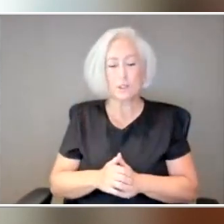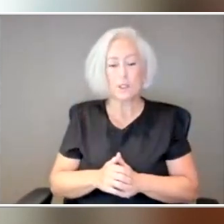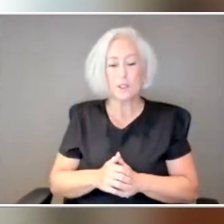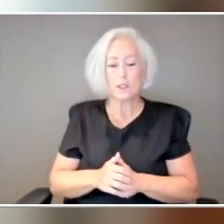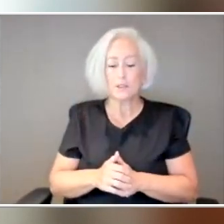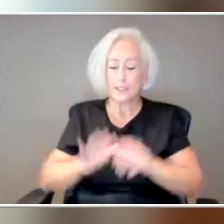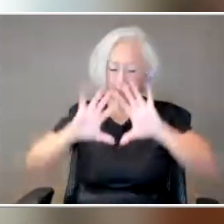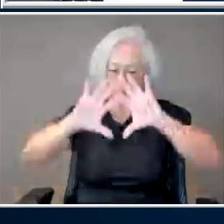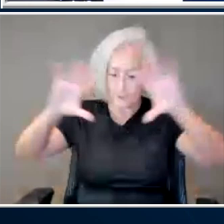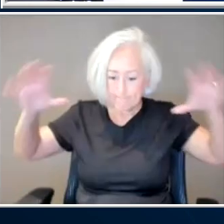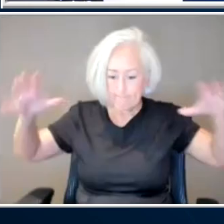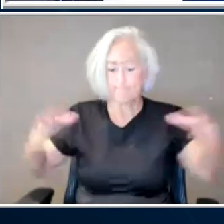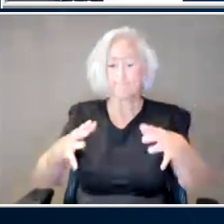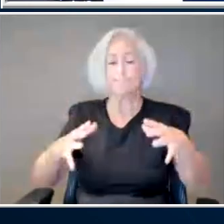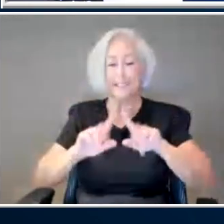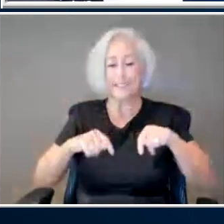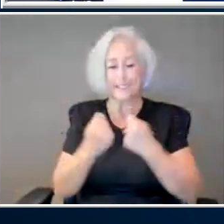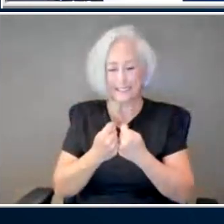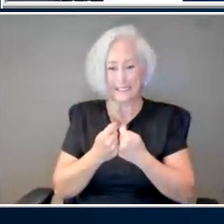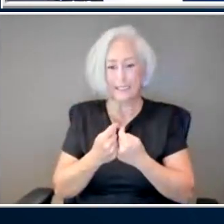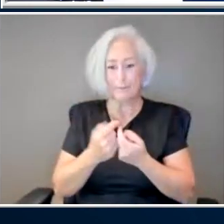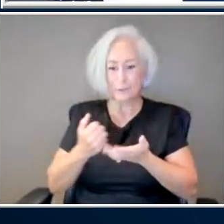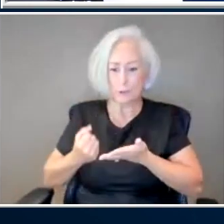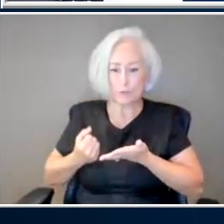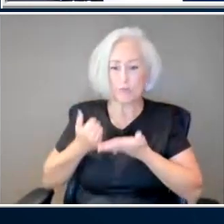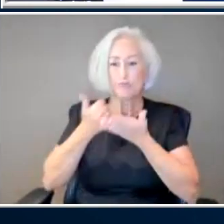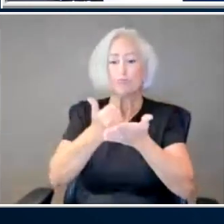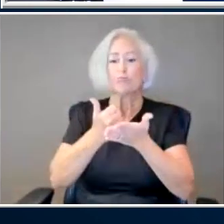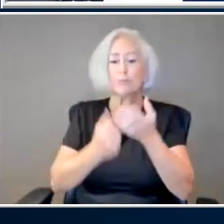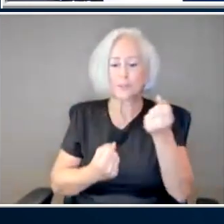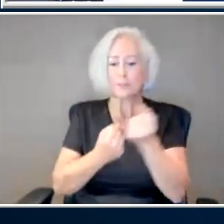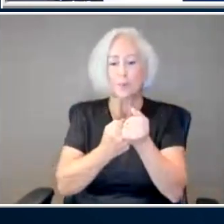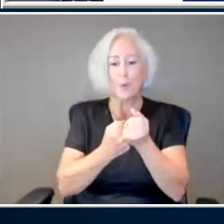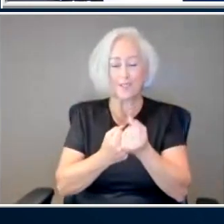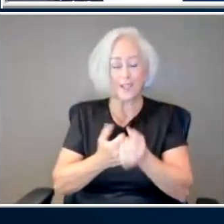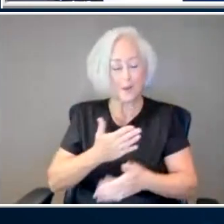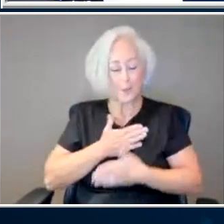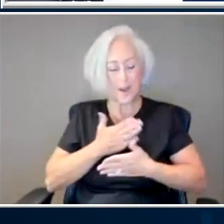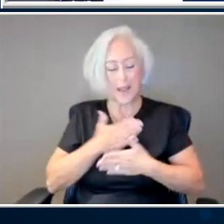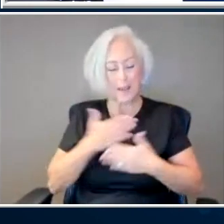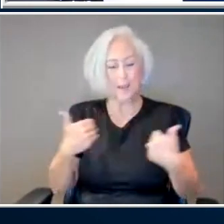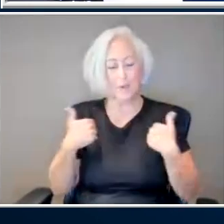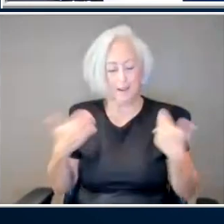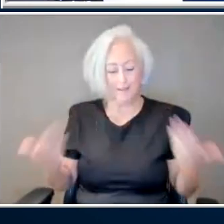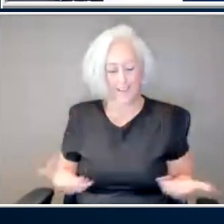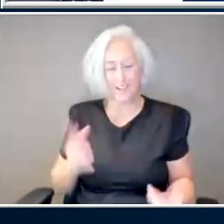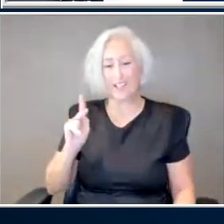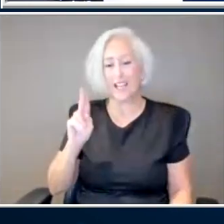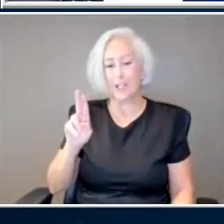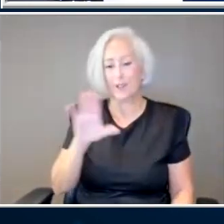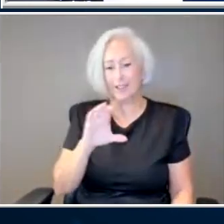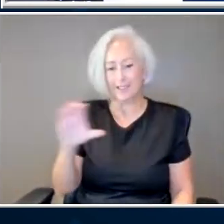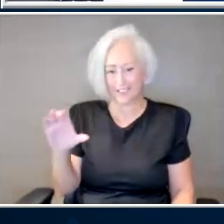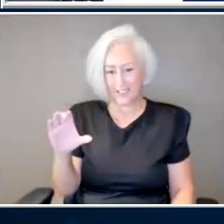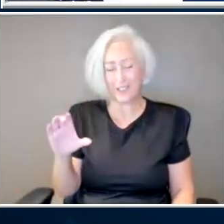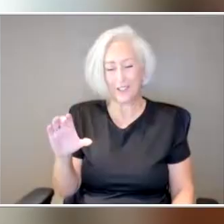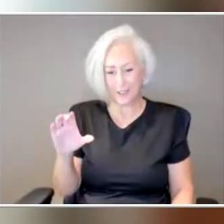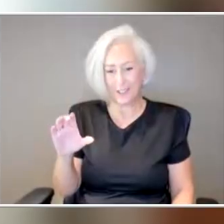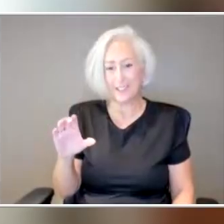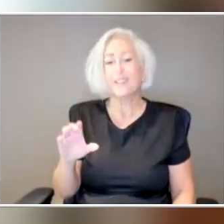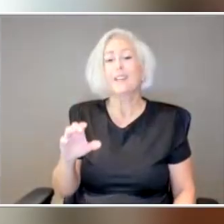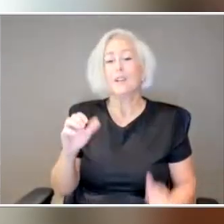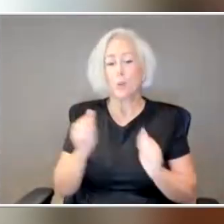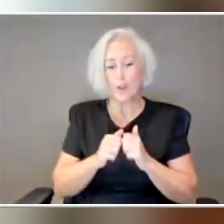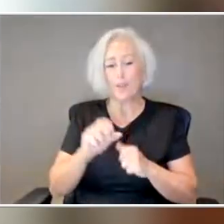and a village. And we're very happy to have that at KU with our NCI